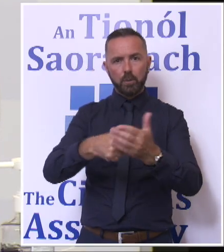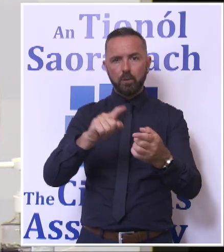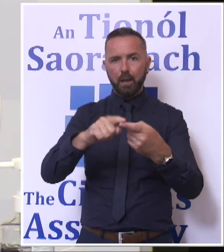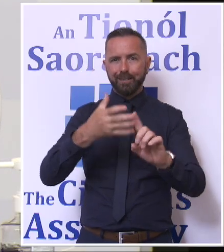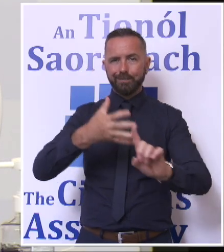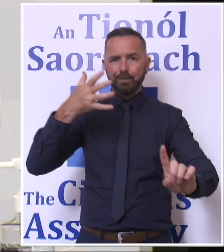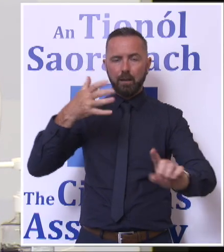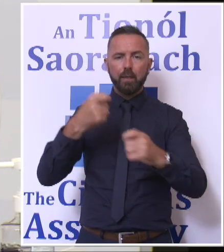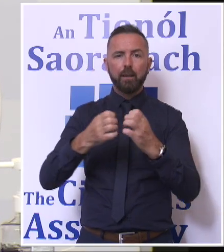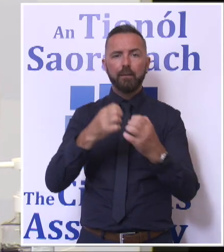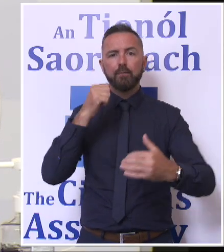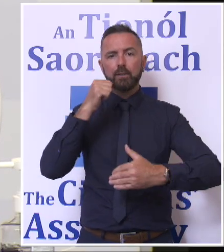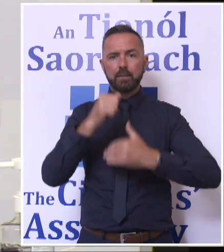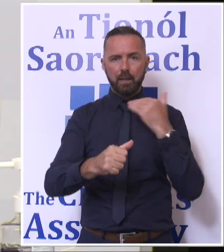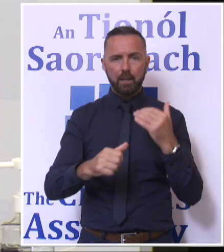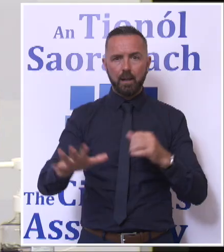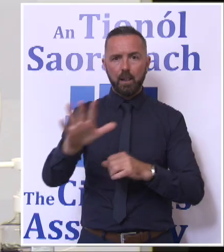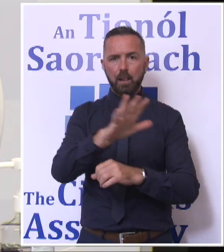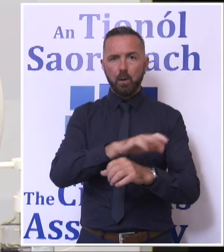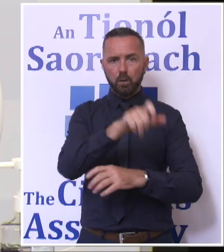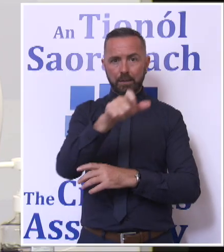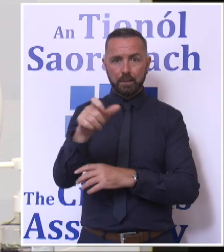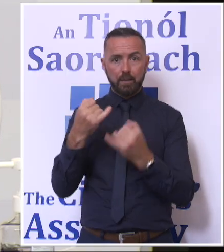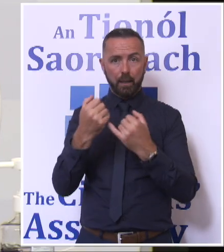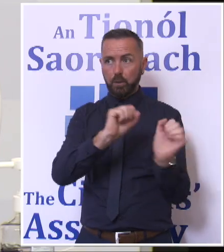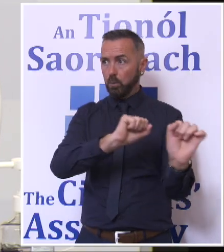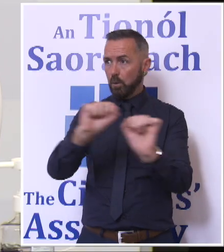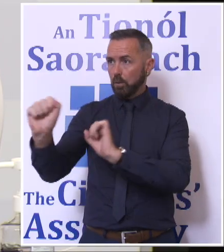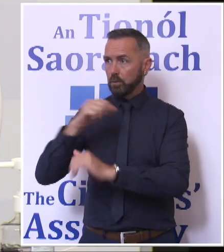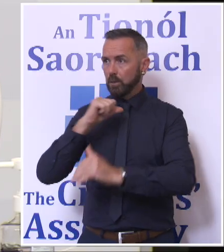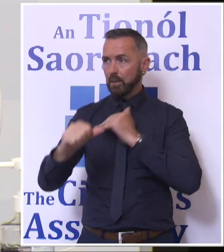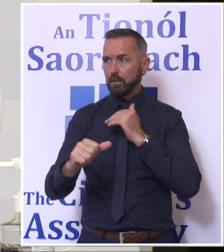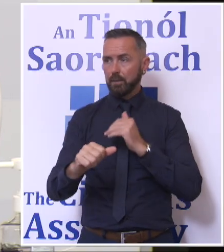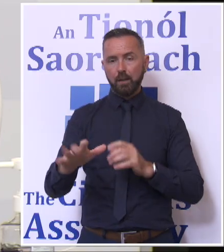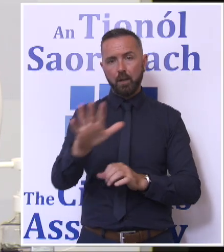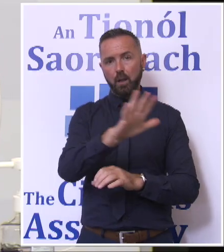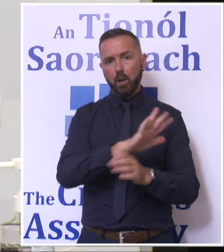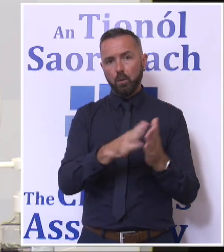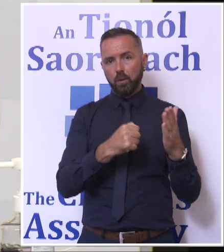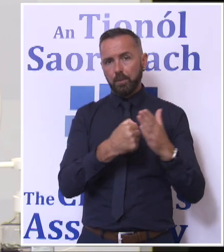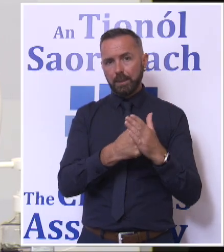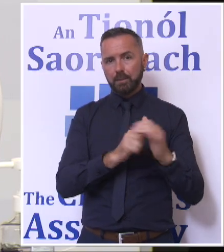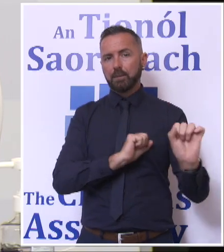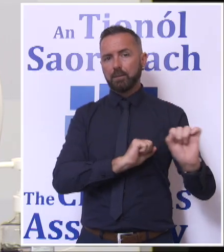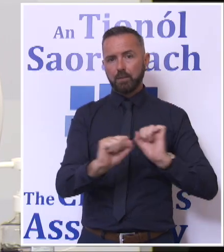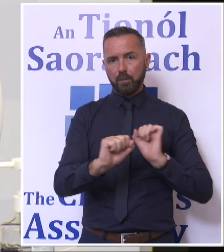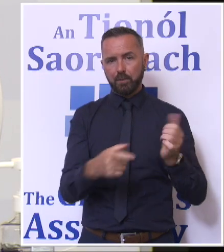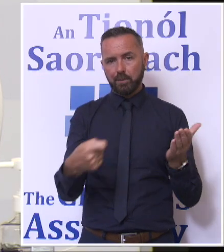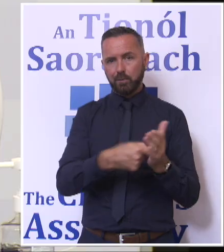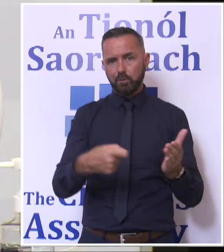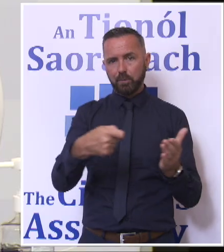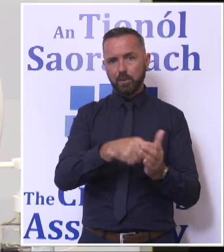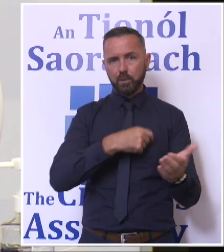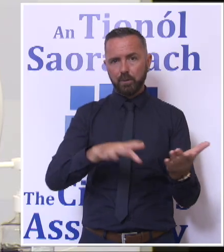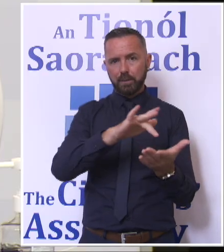acknowledging that the everyday local citizen, like all of you here today, local businesses, local services that contribute to our